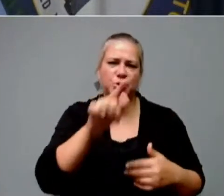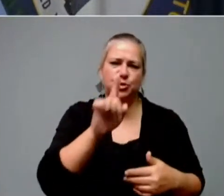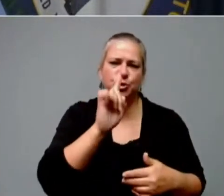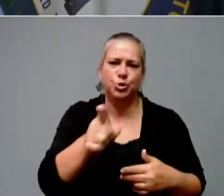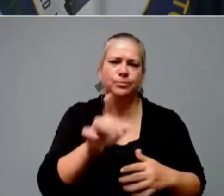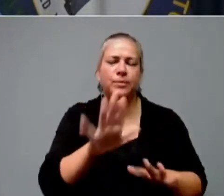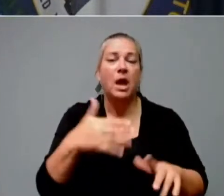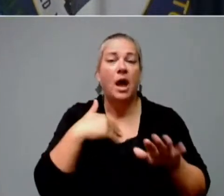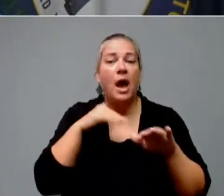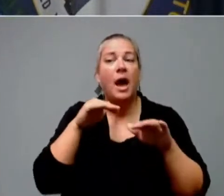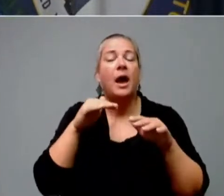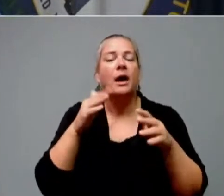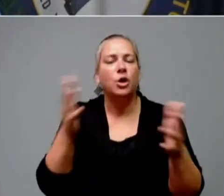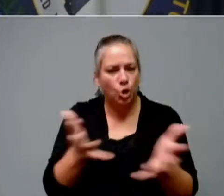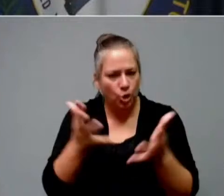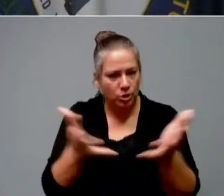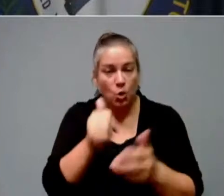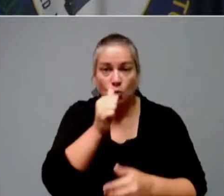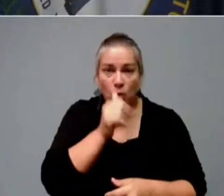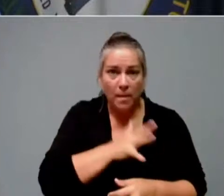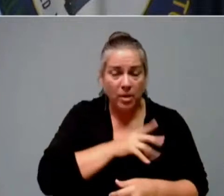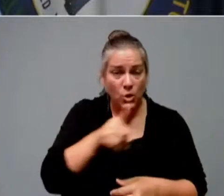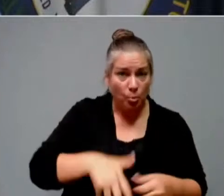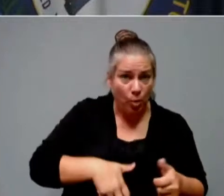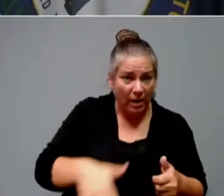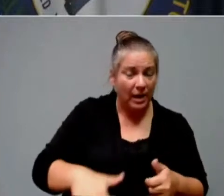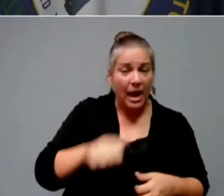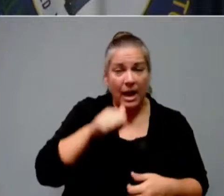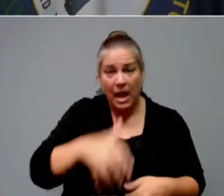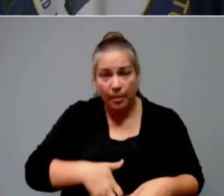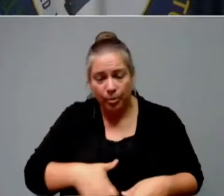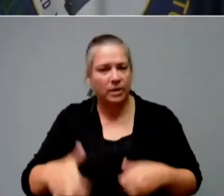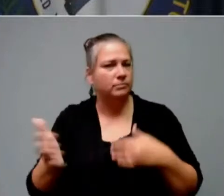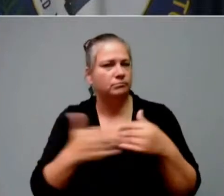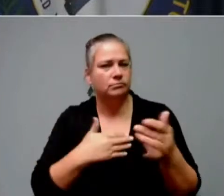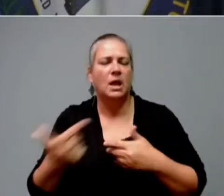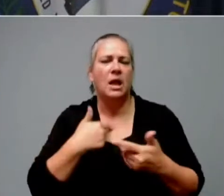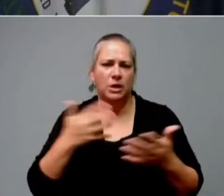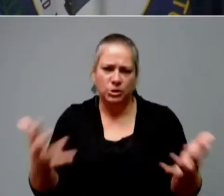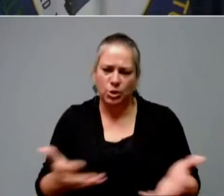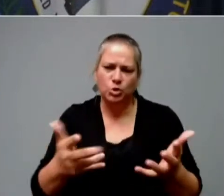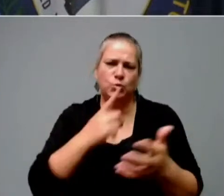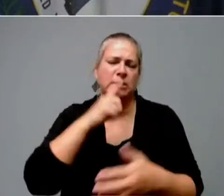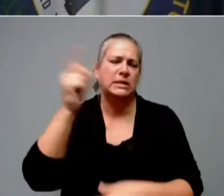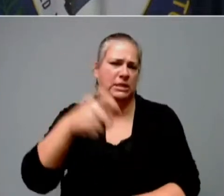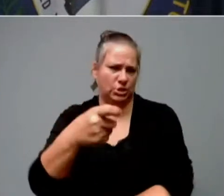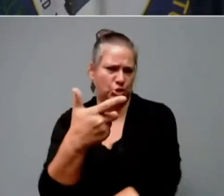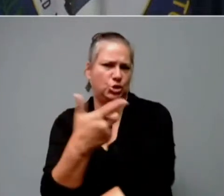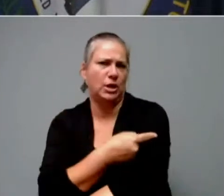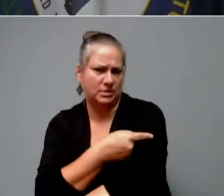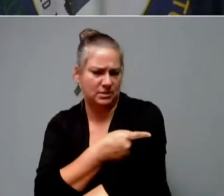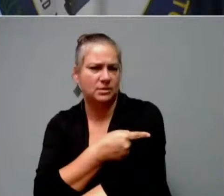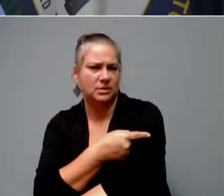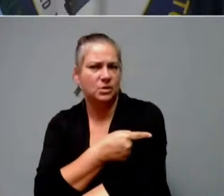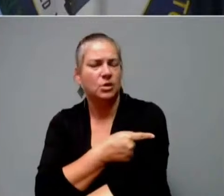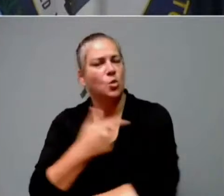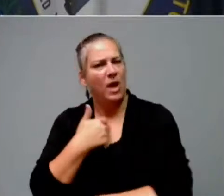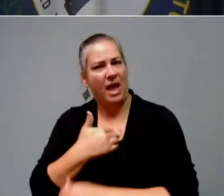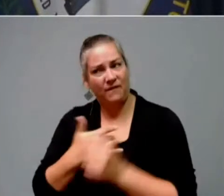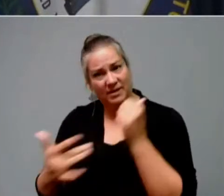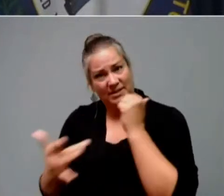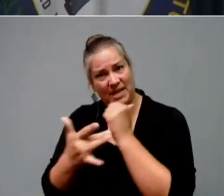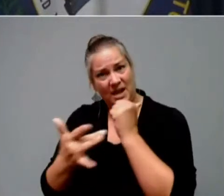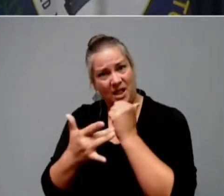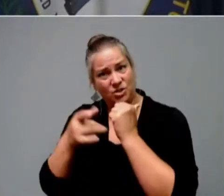not. And the mRNA vaccines are particularly wonderful, and that's the technology that will continue to evolve. So any of the